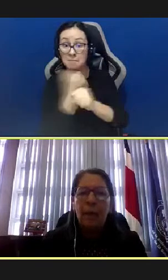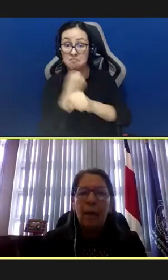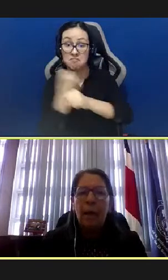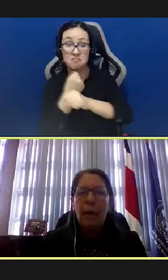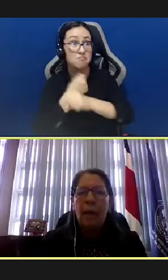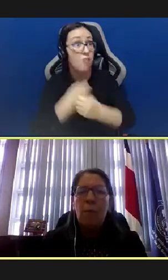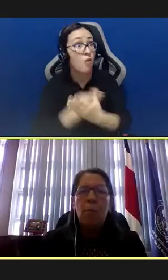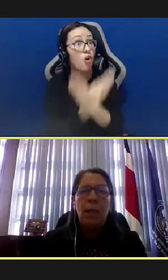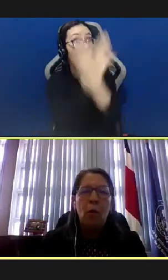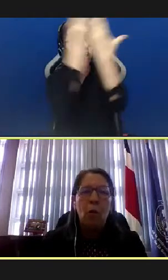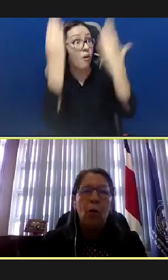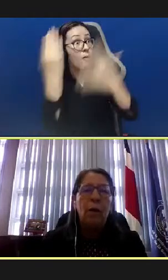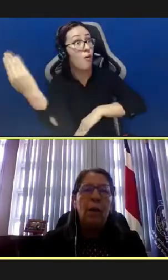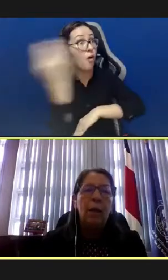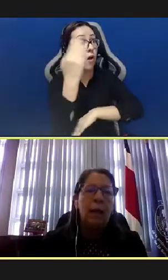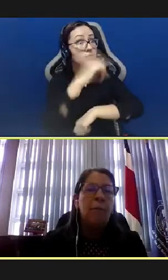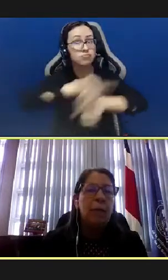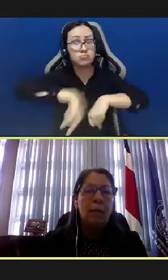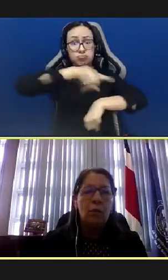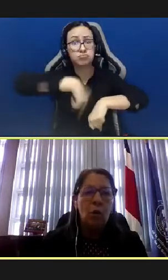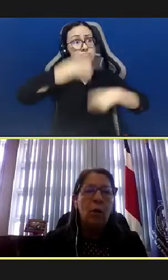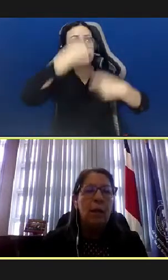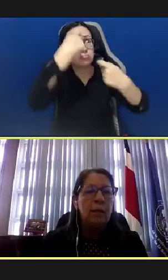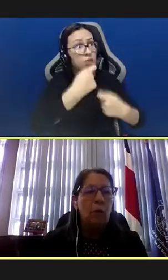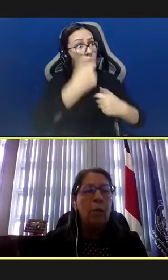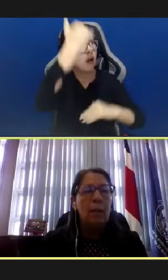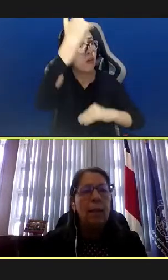pandemic. All of that